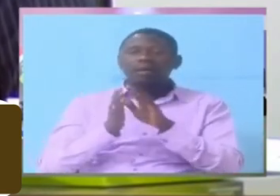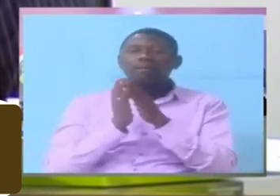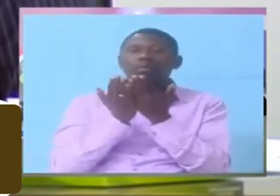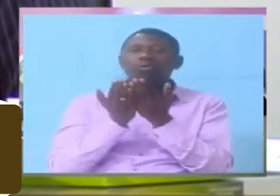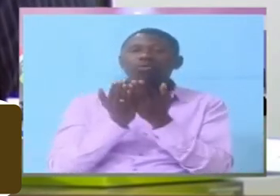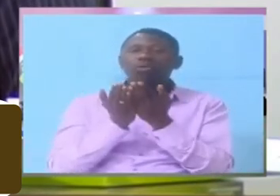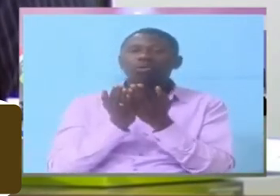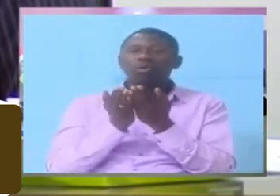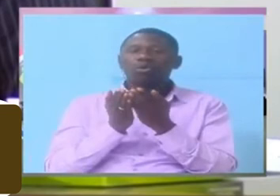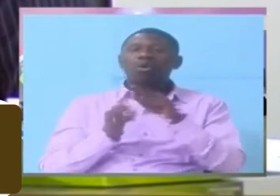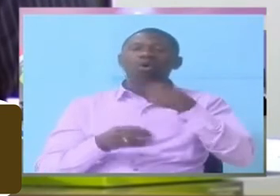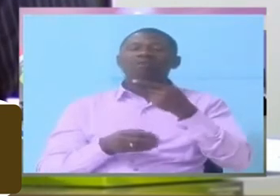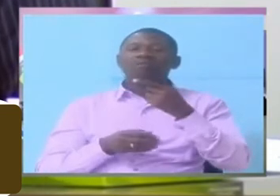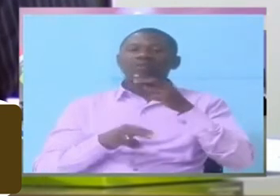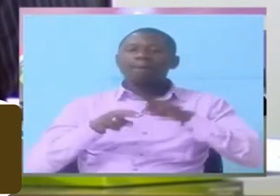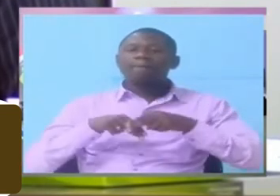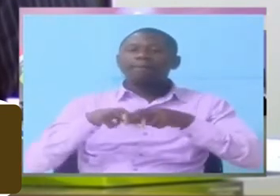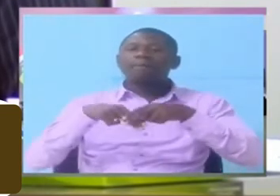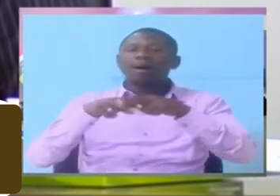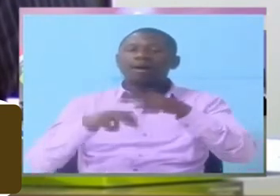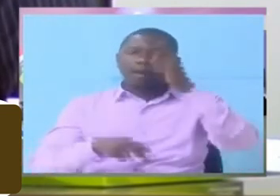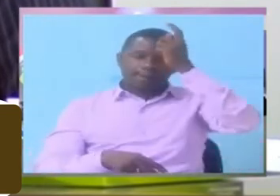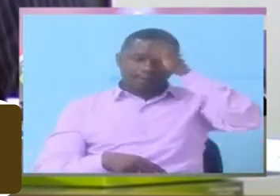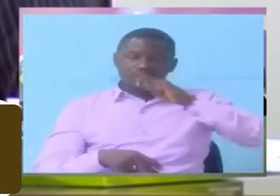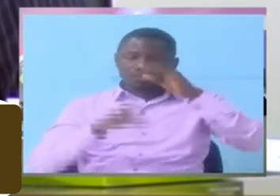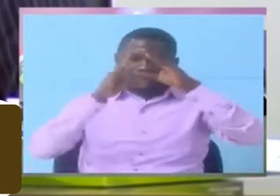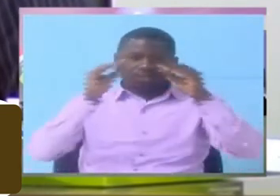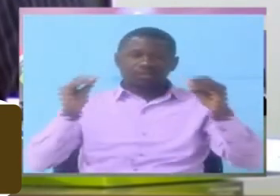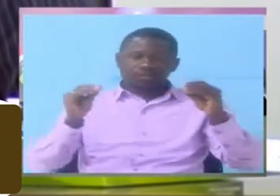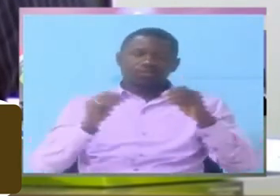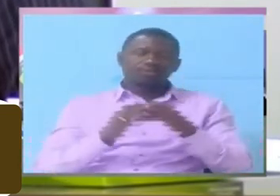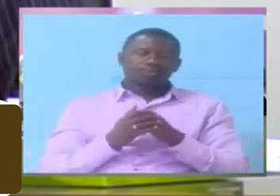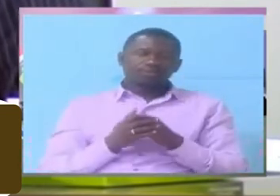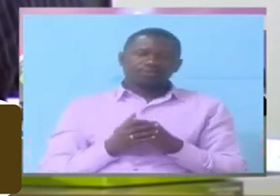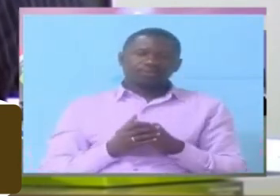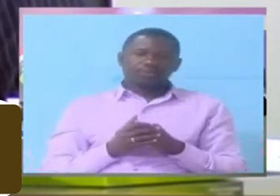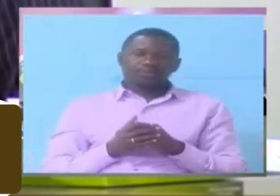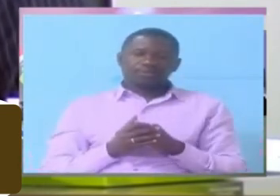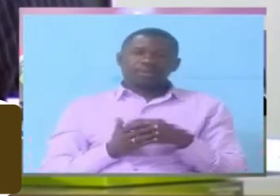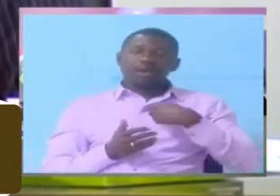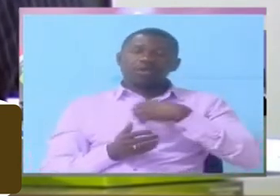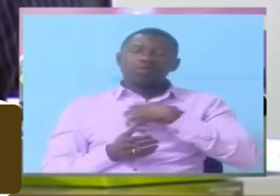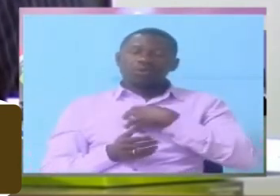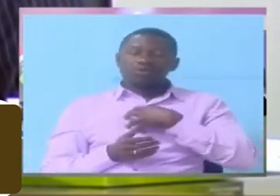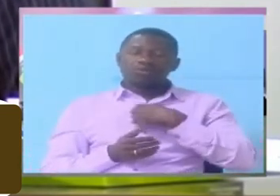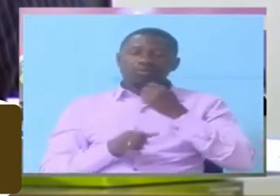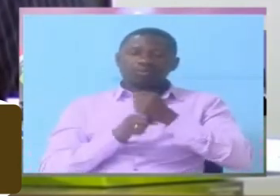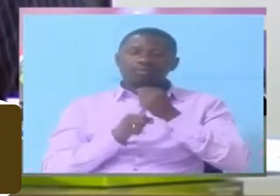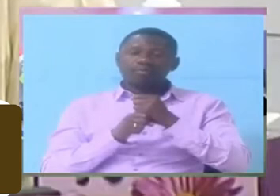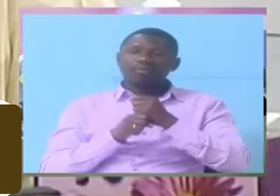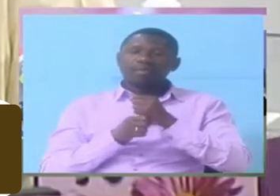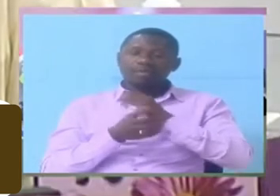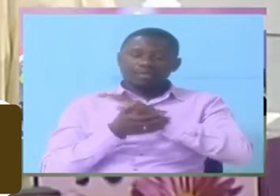Bara. I want to make rectification on that. Left wooden cross in Ayandila. There was no investigation as far